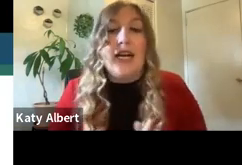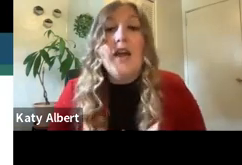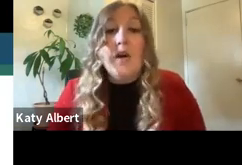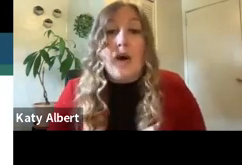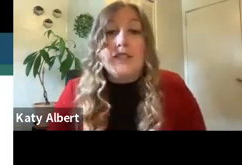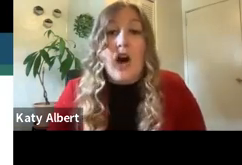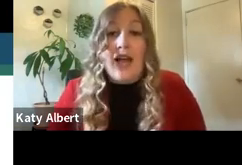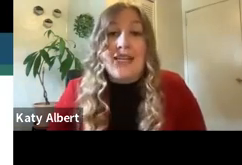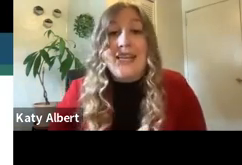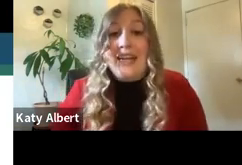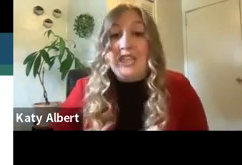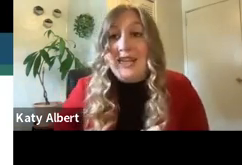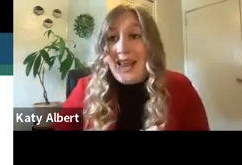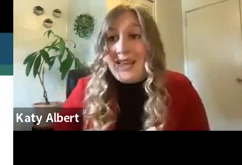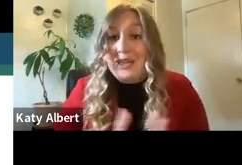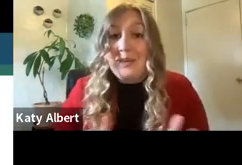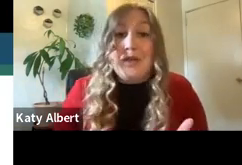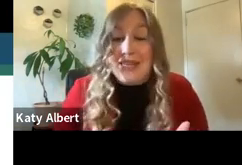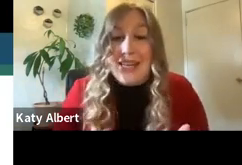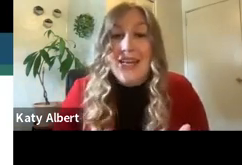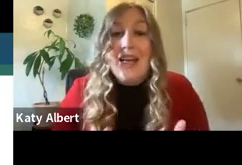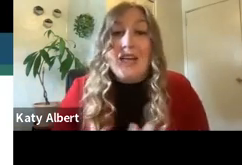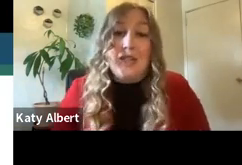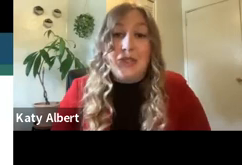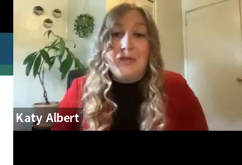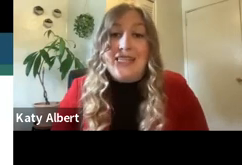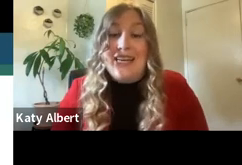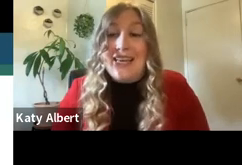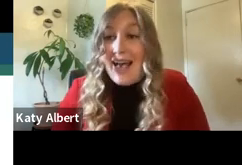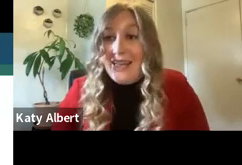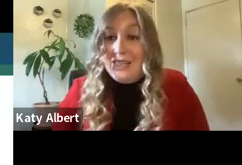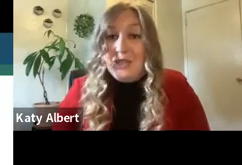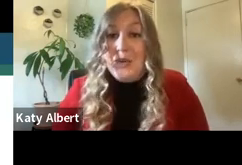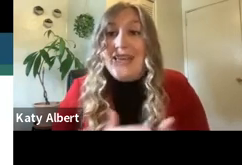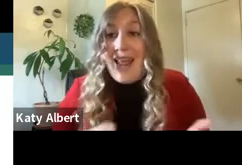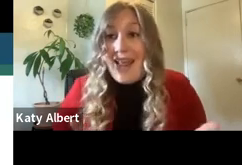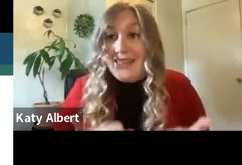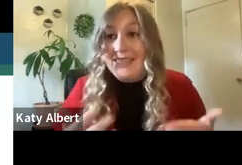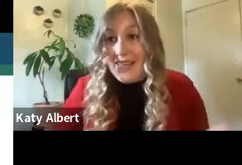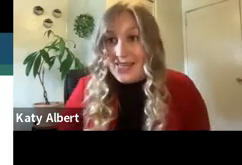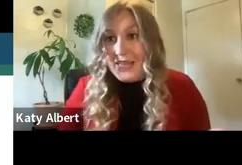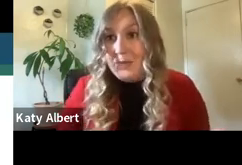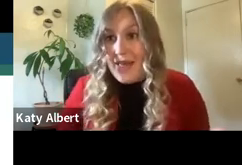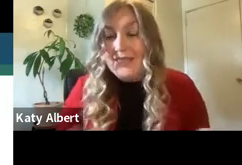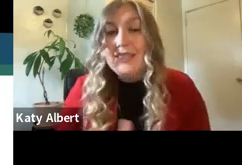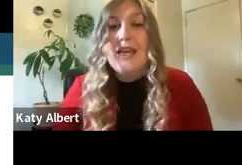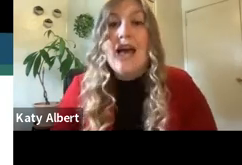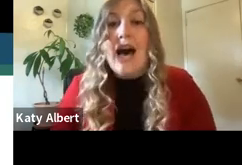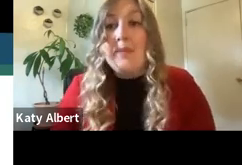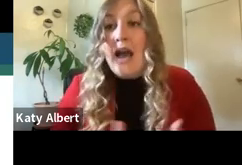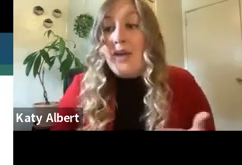this year, was on connection and community, a social media guide to enhance